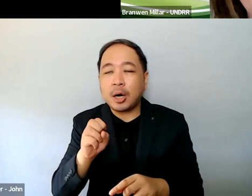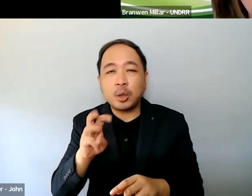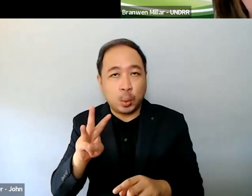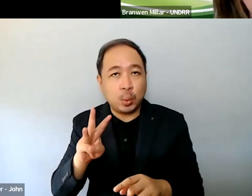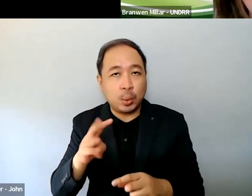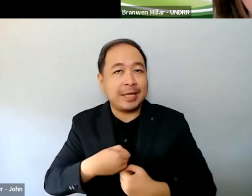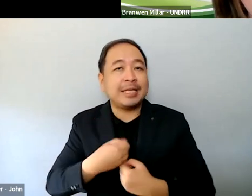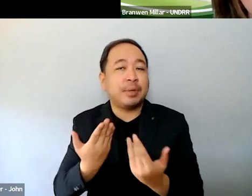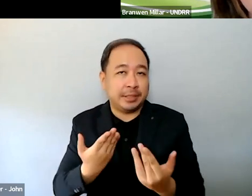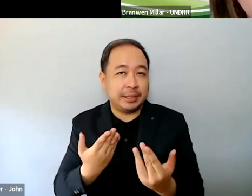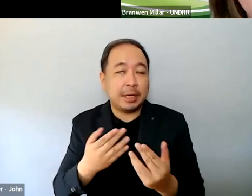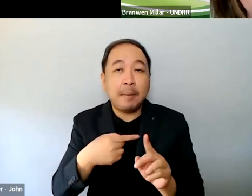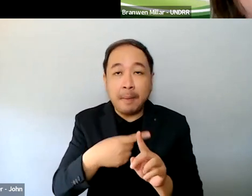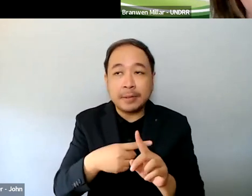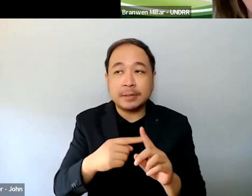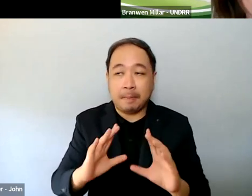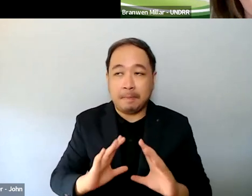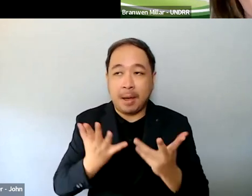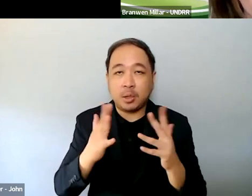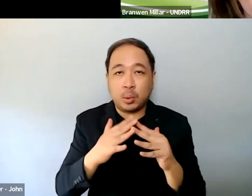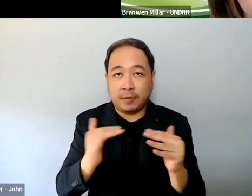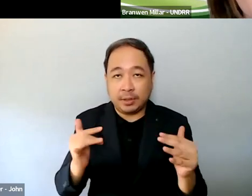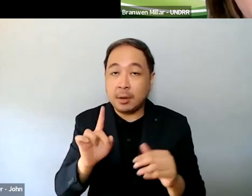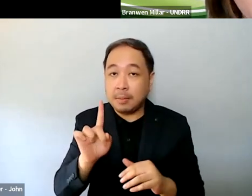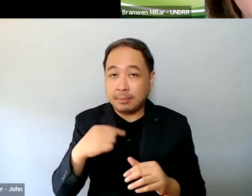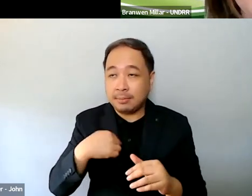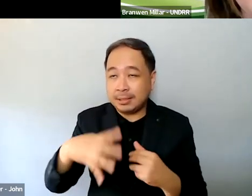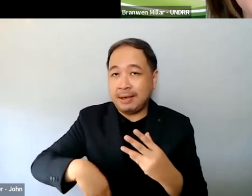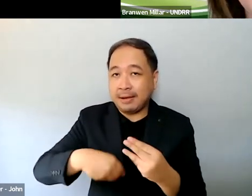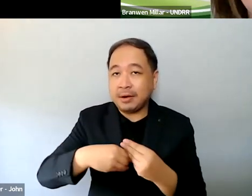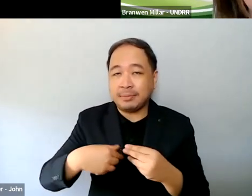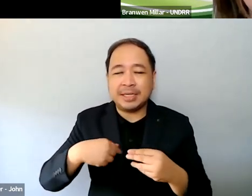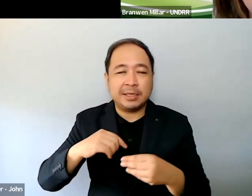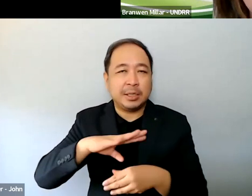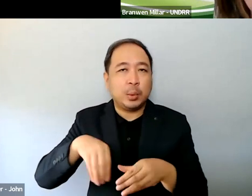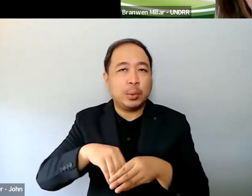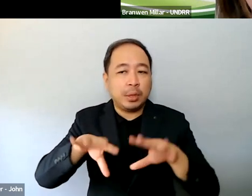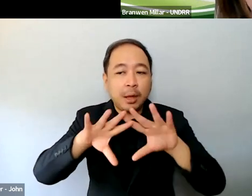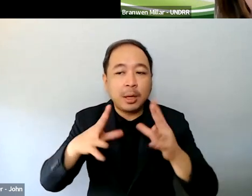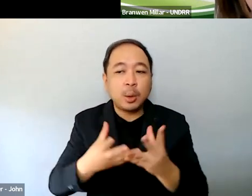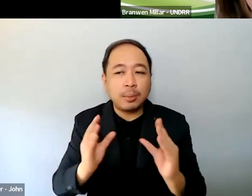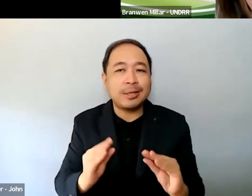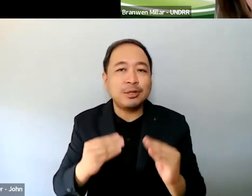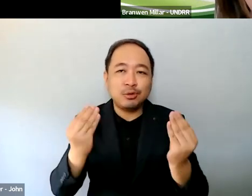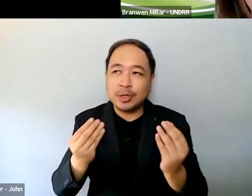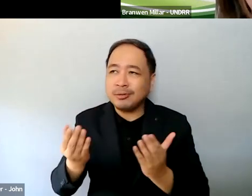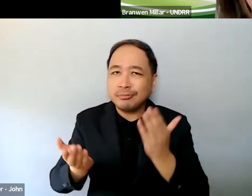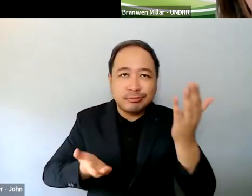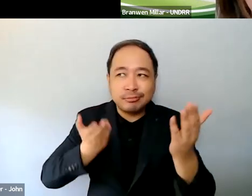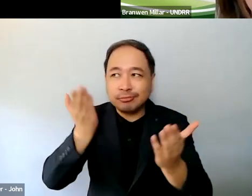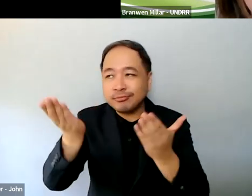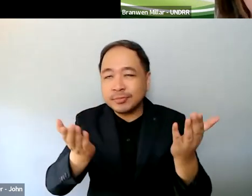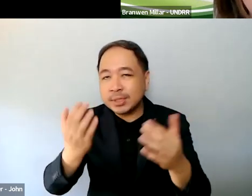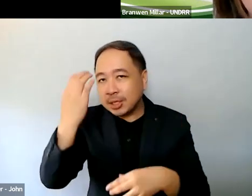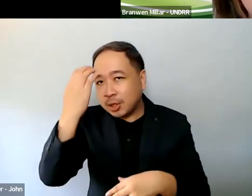Network said. I just want to additionally say, as part of the global youth who's been sending recommendations to governments as part of looking